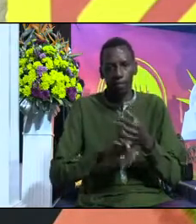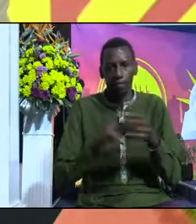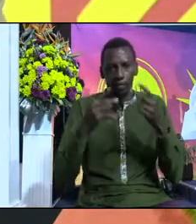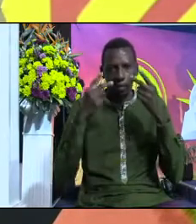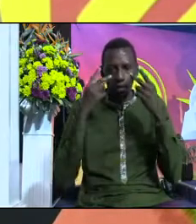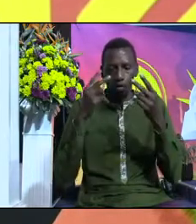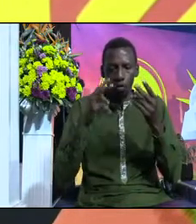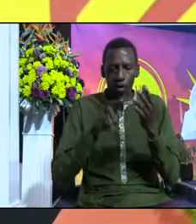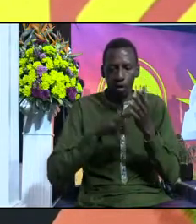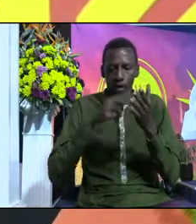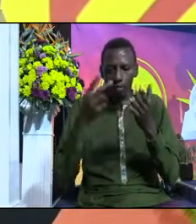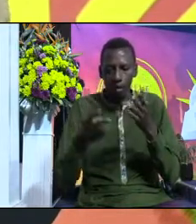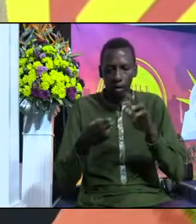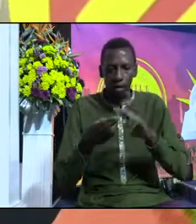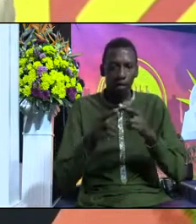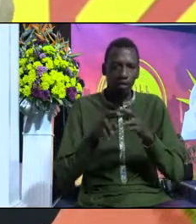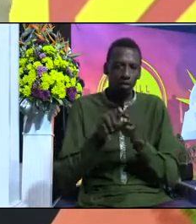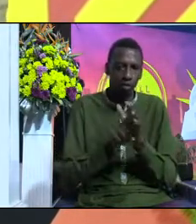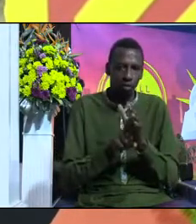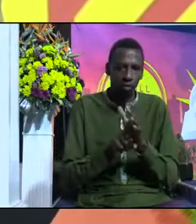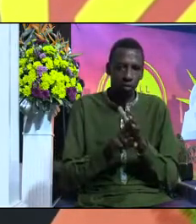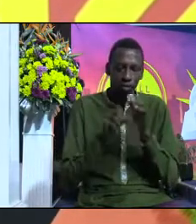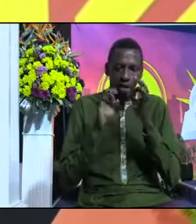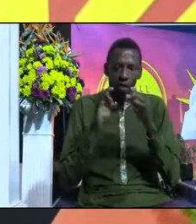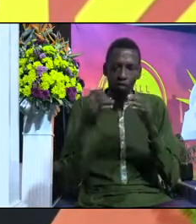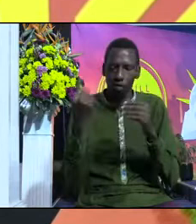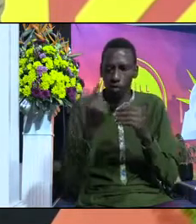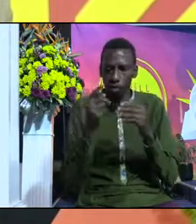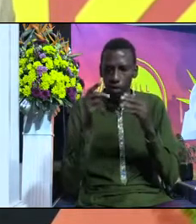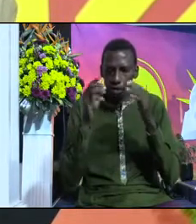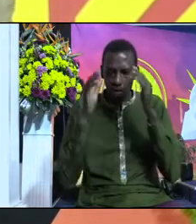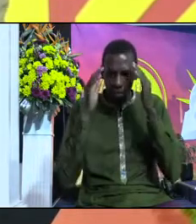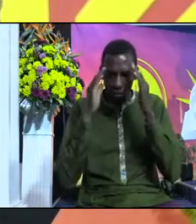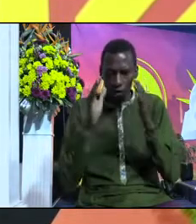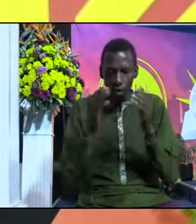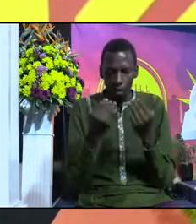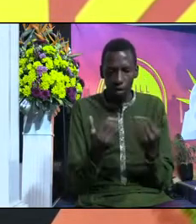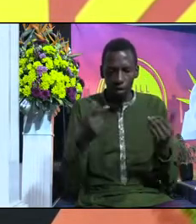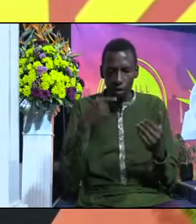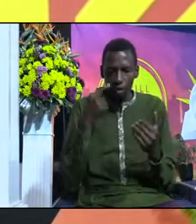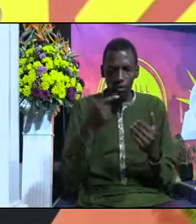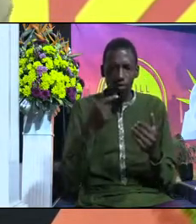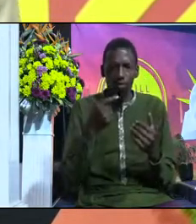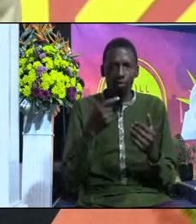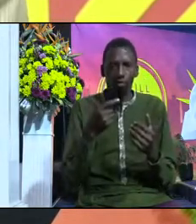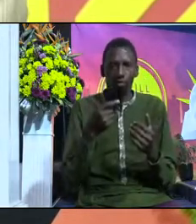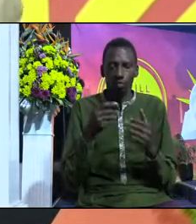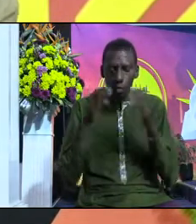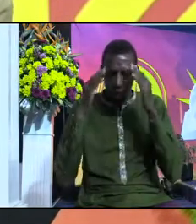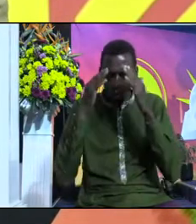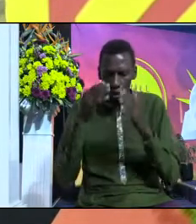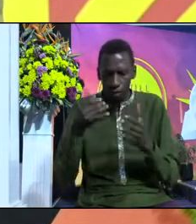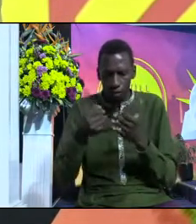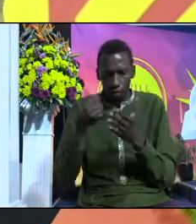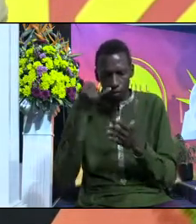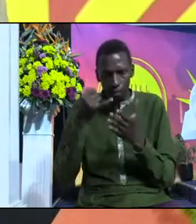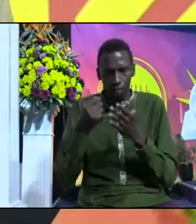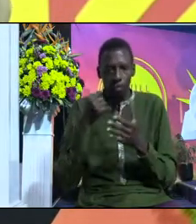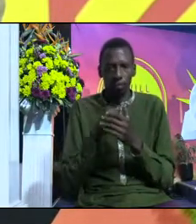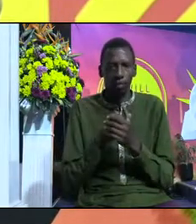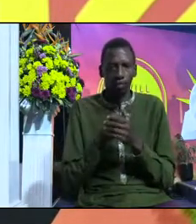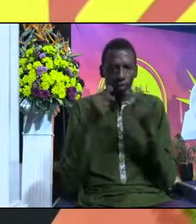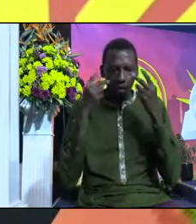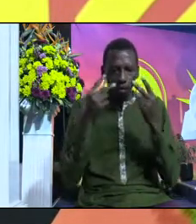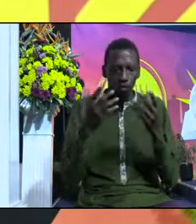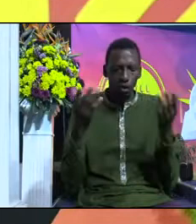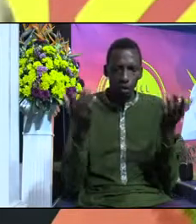your failed relationship. If only looking at your child who's on drugs. If only looking where you